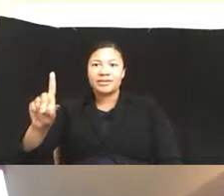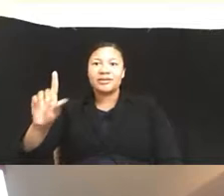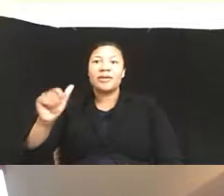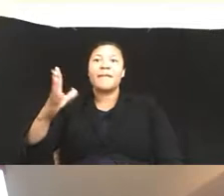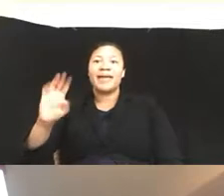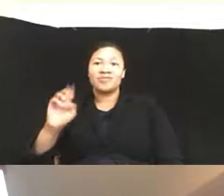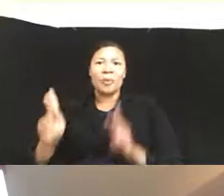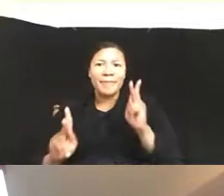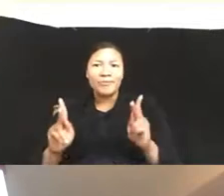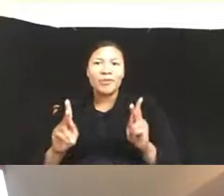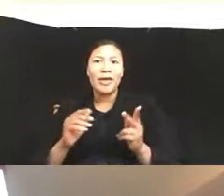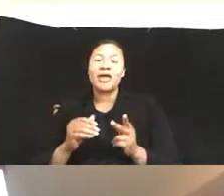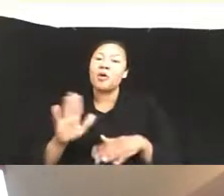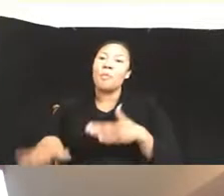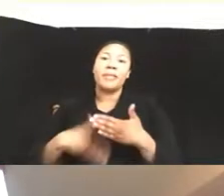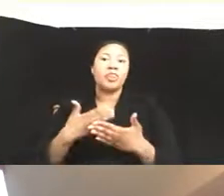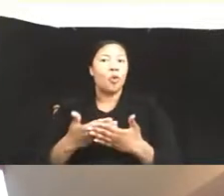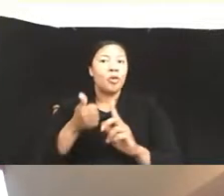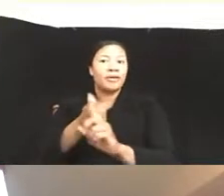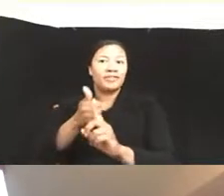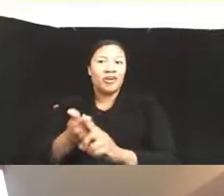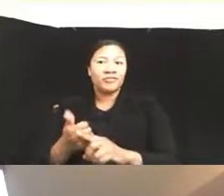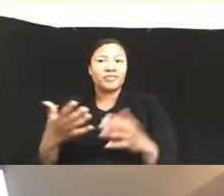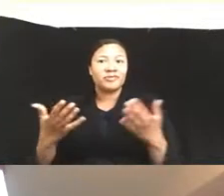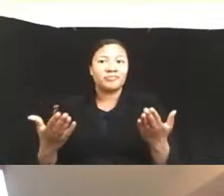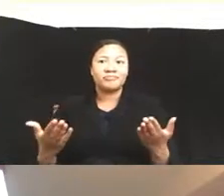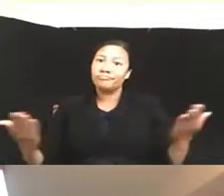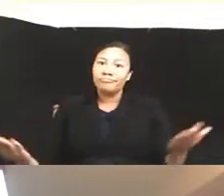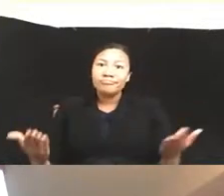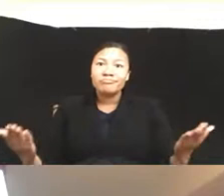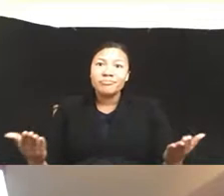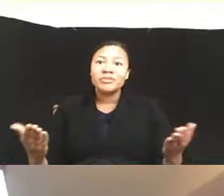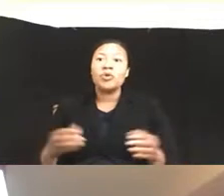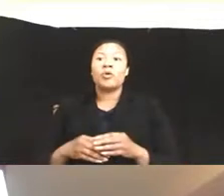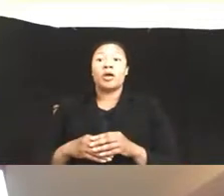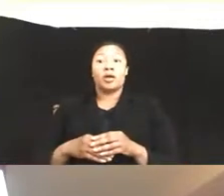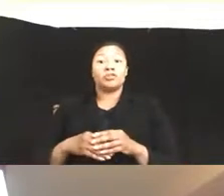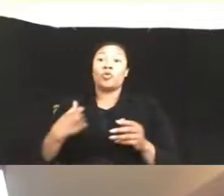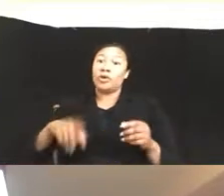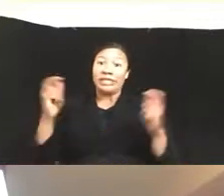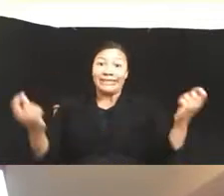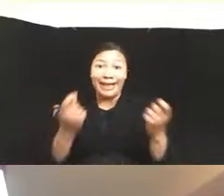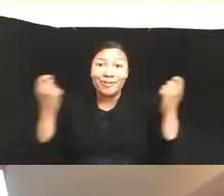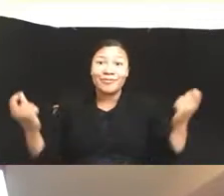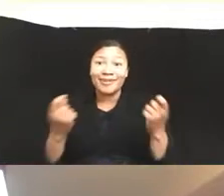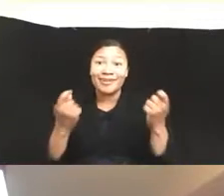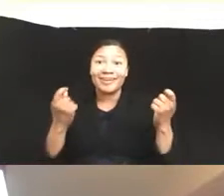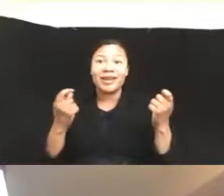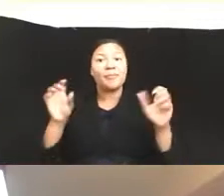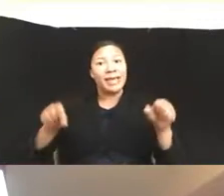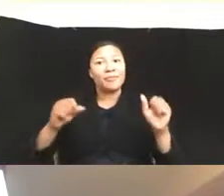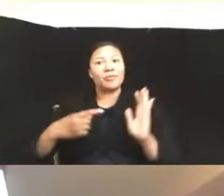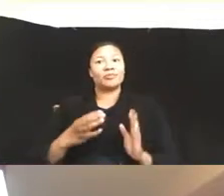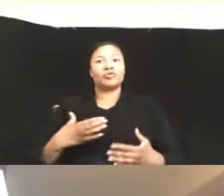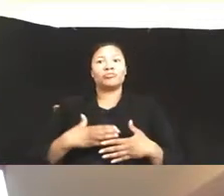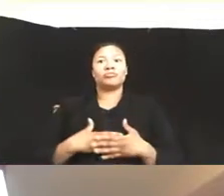It benefits all of us. And so in addition to being something that we should celebrate, we also need to take